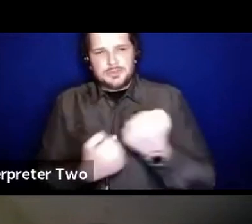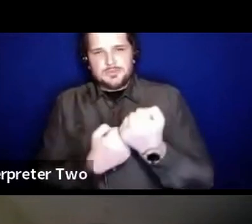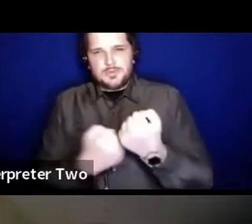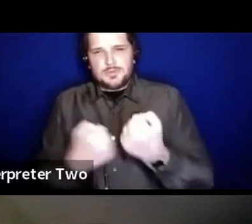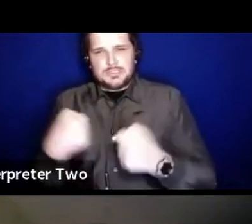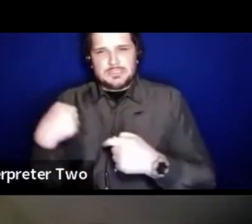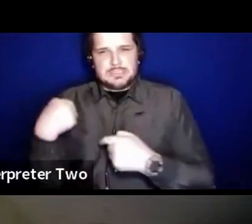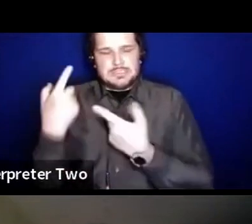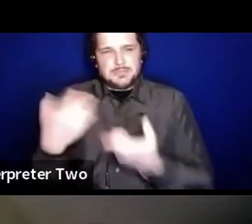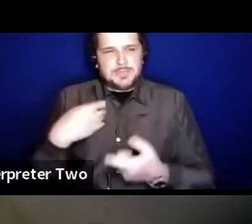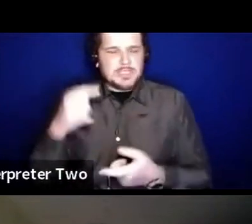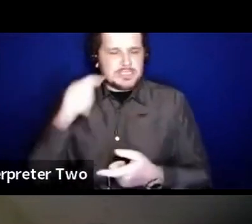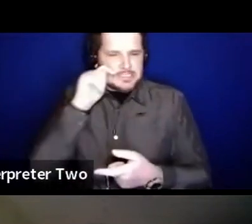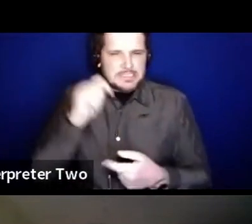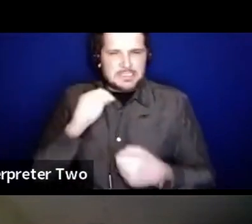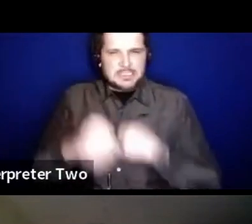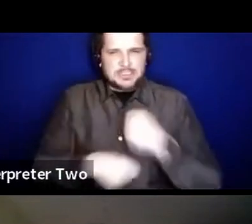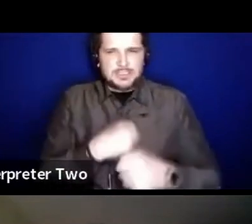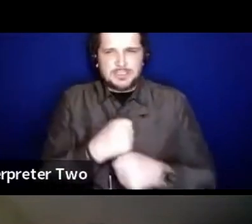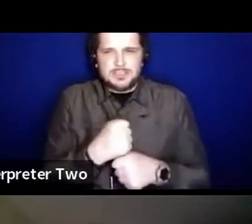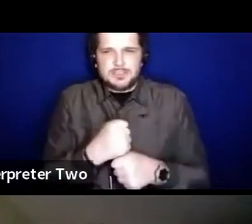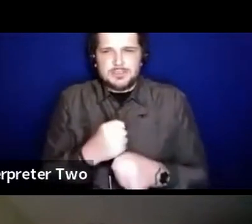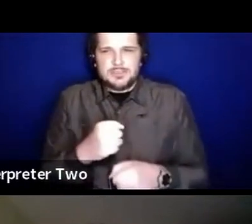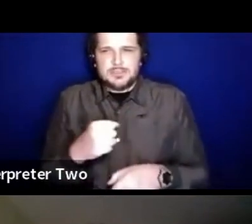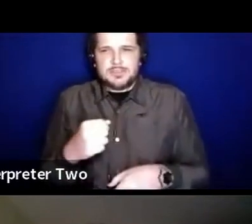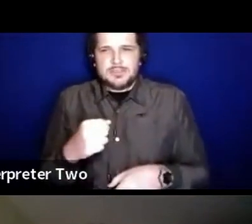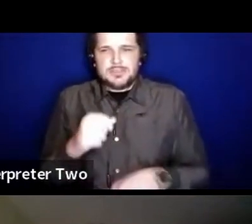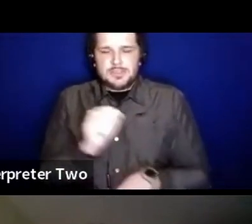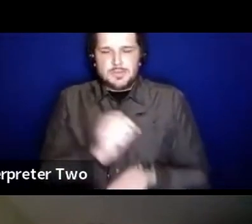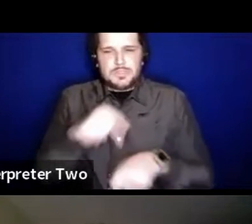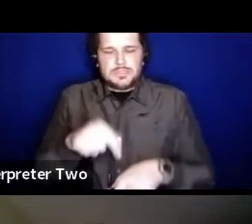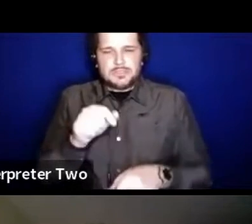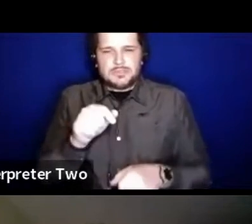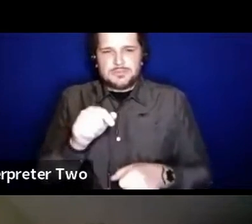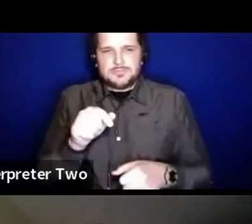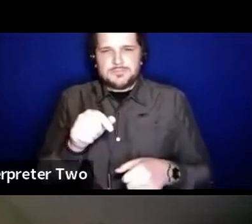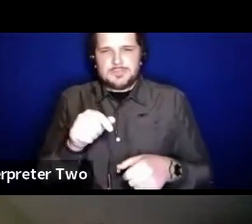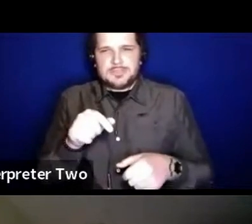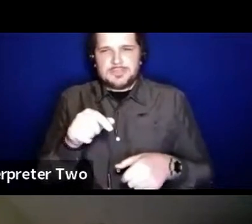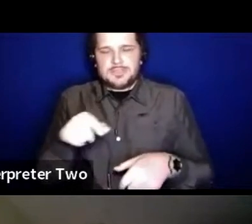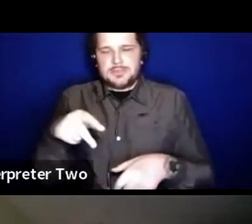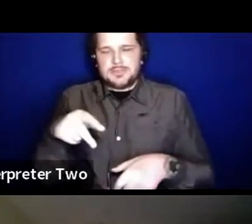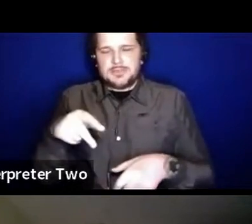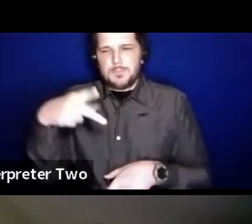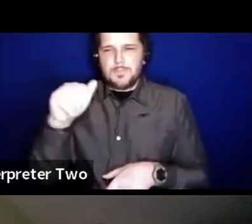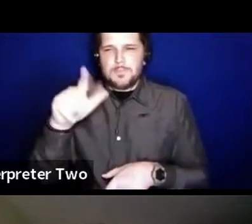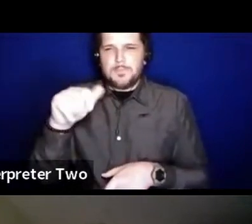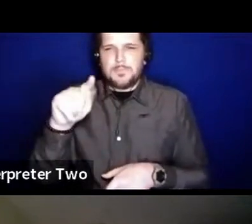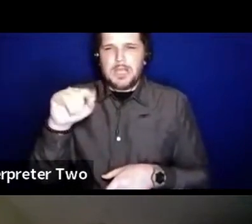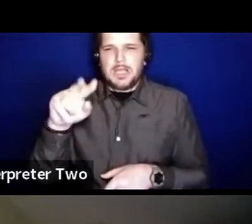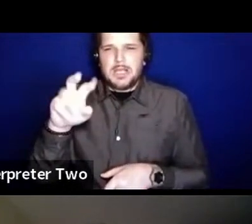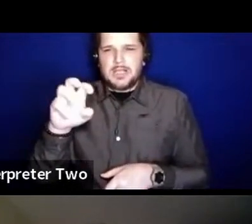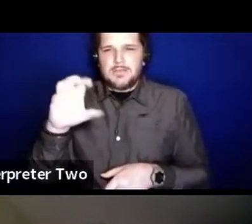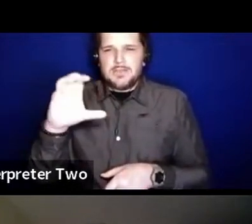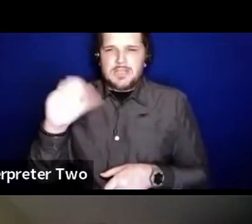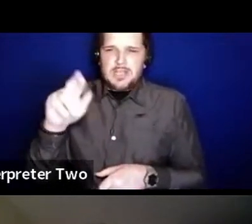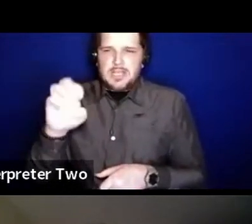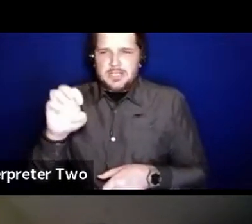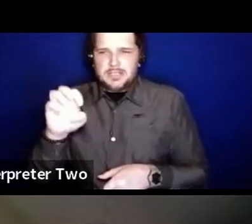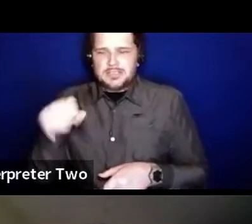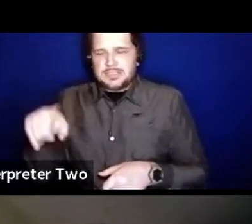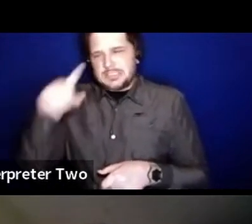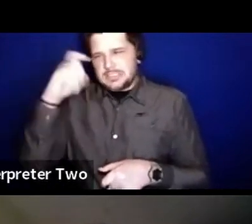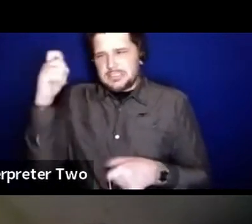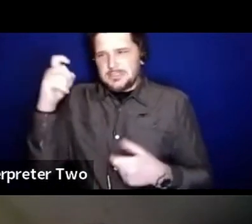say, since my teenage years, having worked like this job in palliative care in a summer respite facility